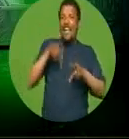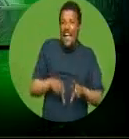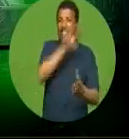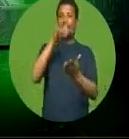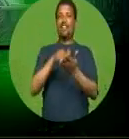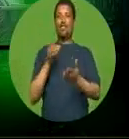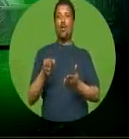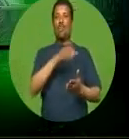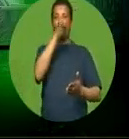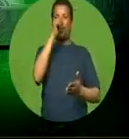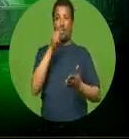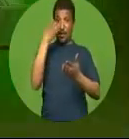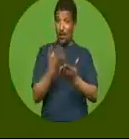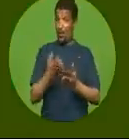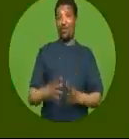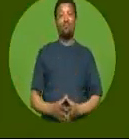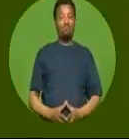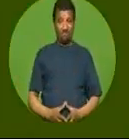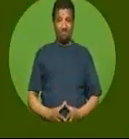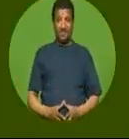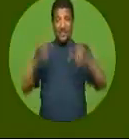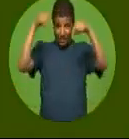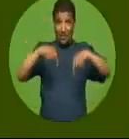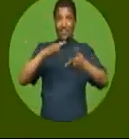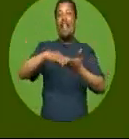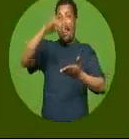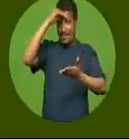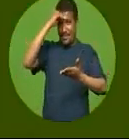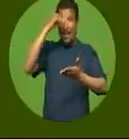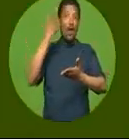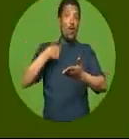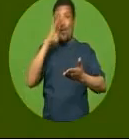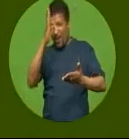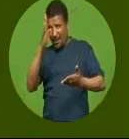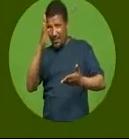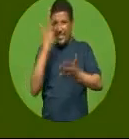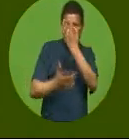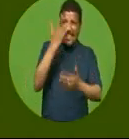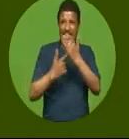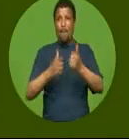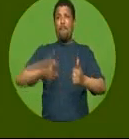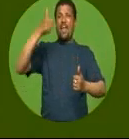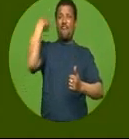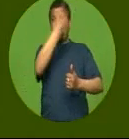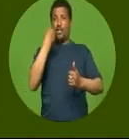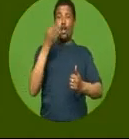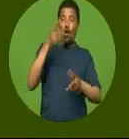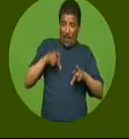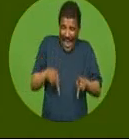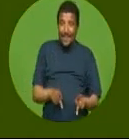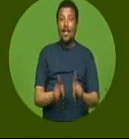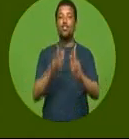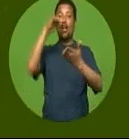of the Ethiopian economy. In today's lesson, we will discuss the main features of the